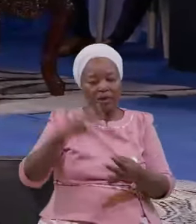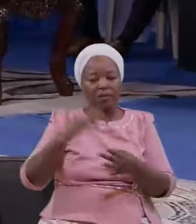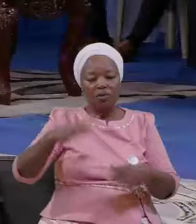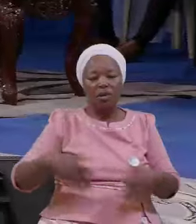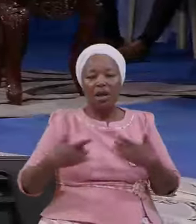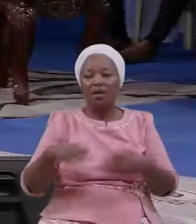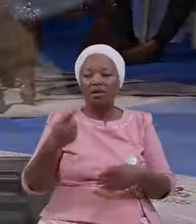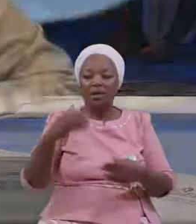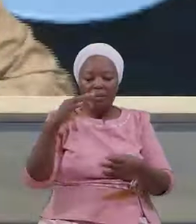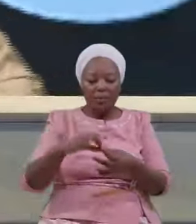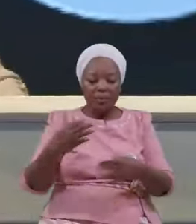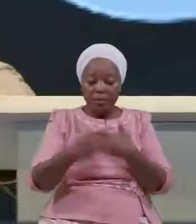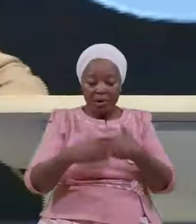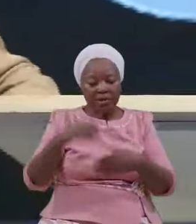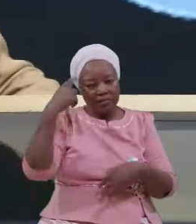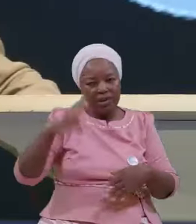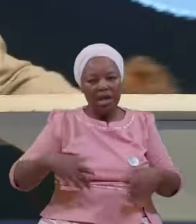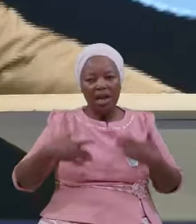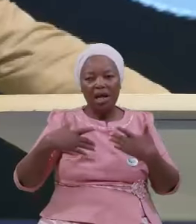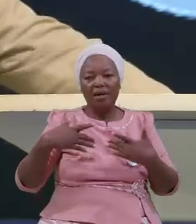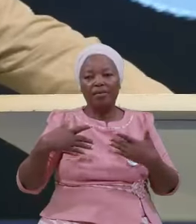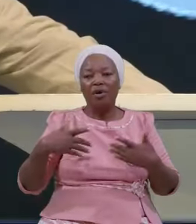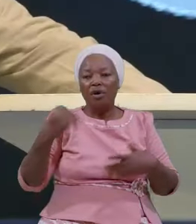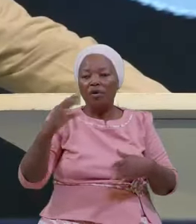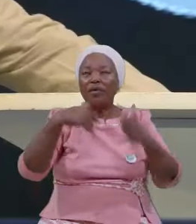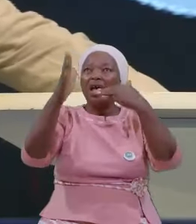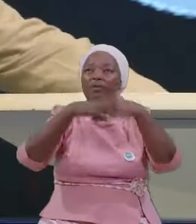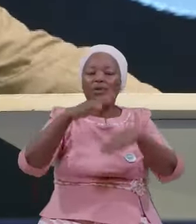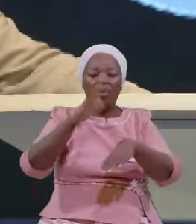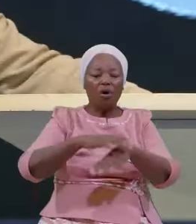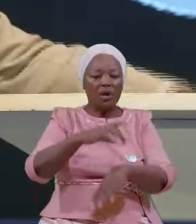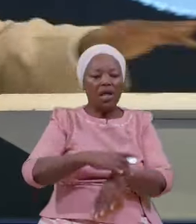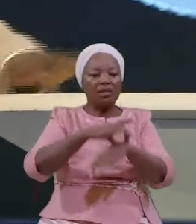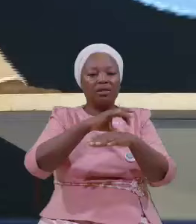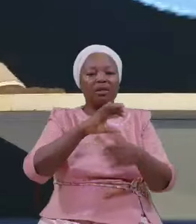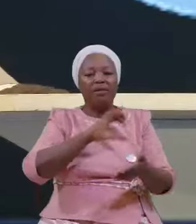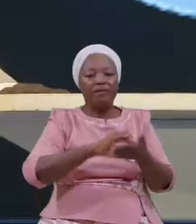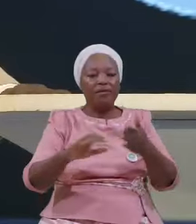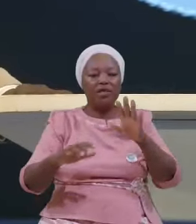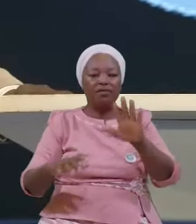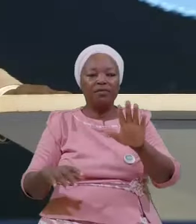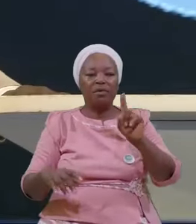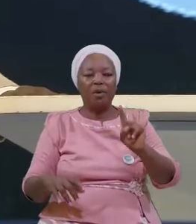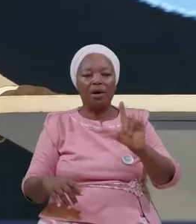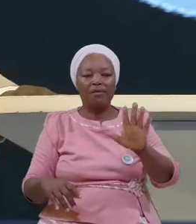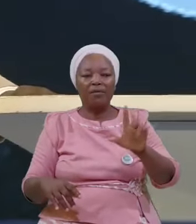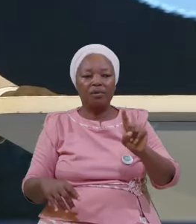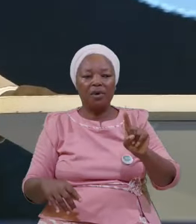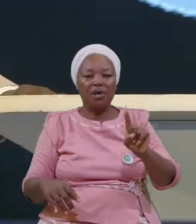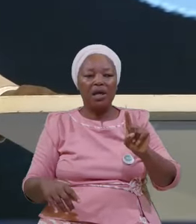of heaven on earth. Verse 51. In verse 51, I